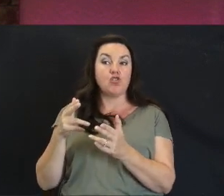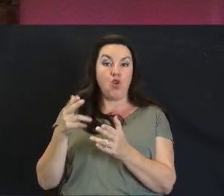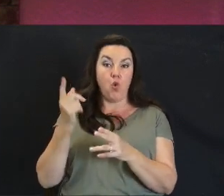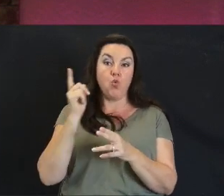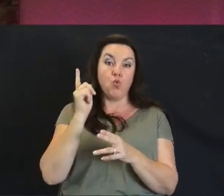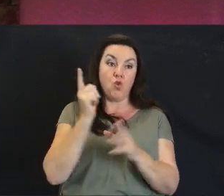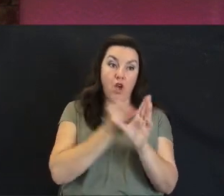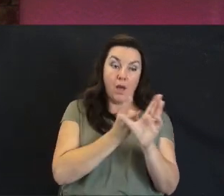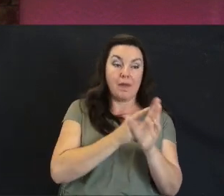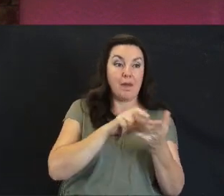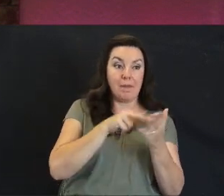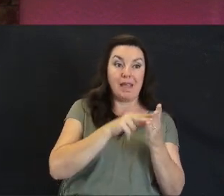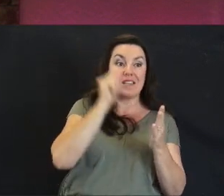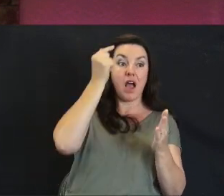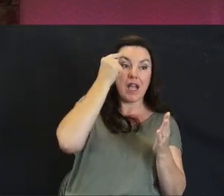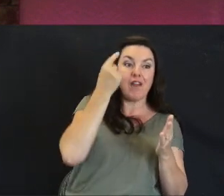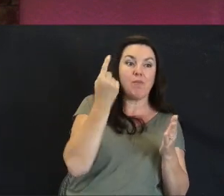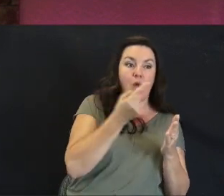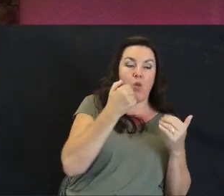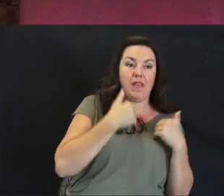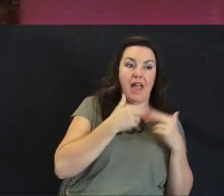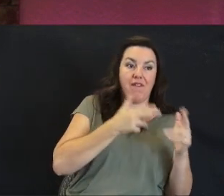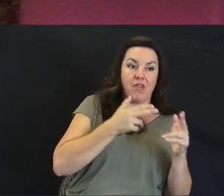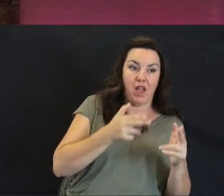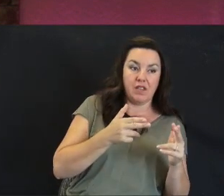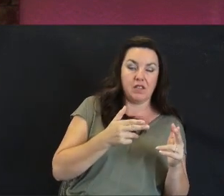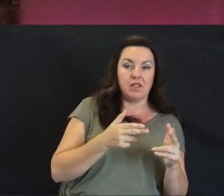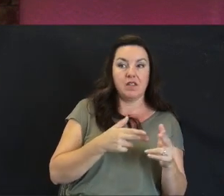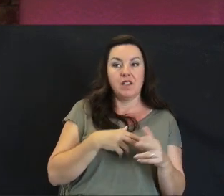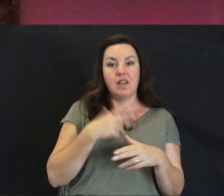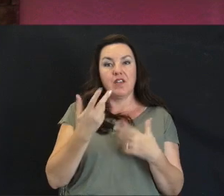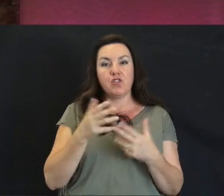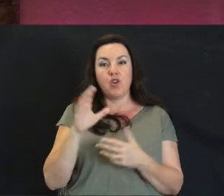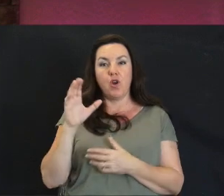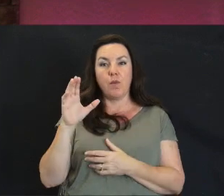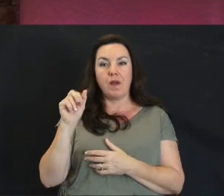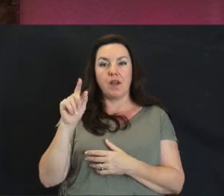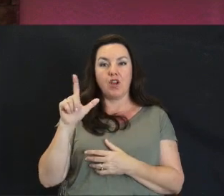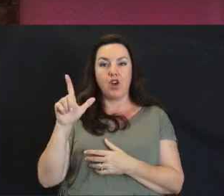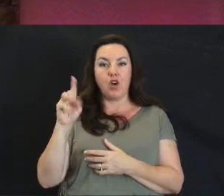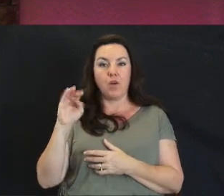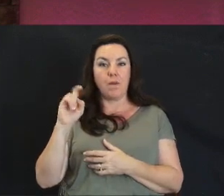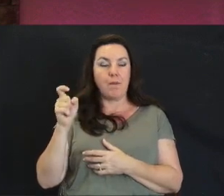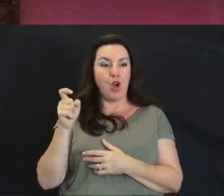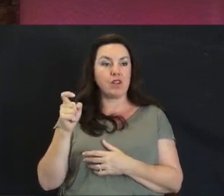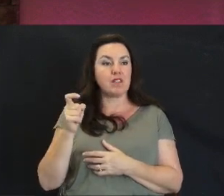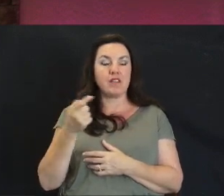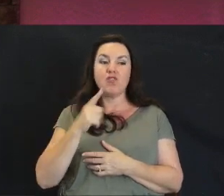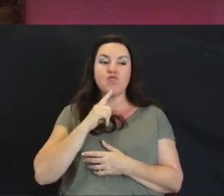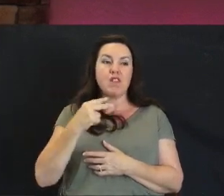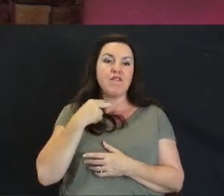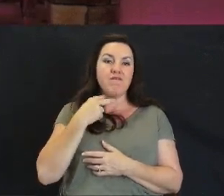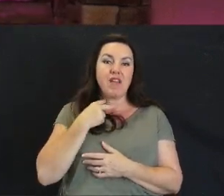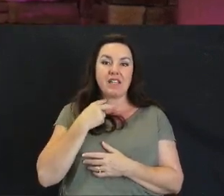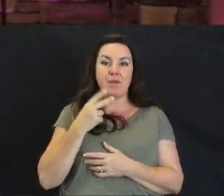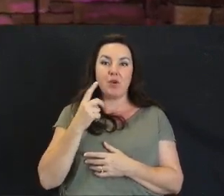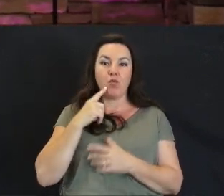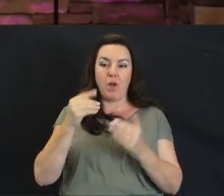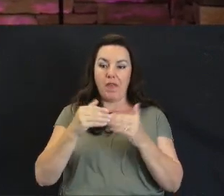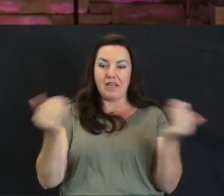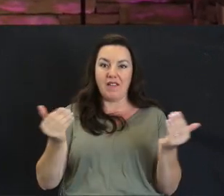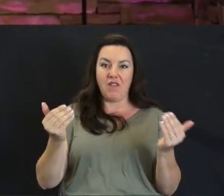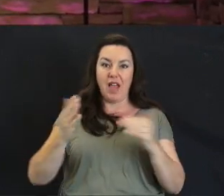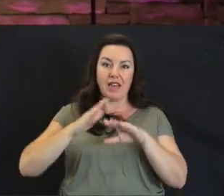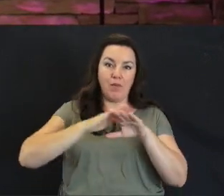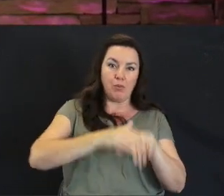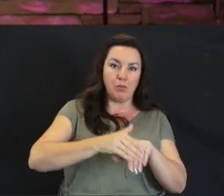my point, back to this Is Karl Marx saw everything in terms of victimhood You had the rich oppressing the poor But you can take that same concept across the board